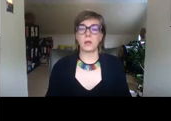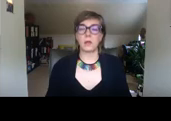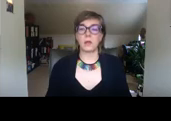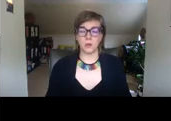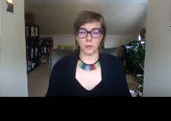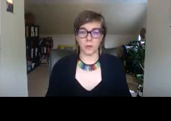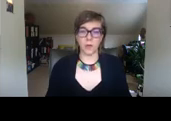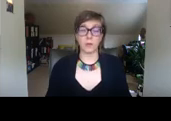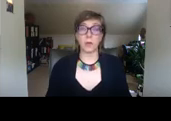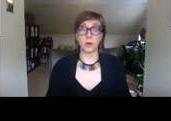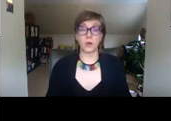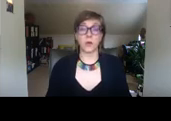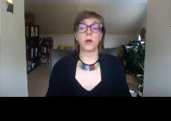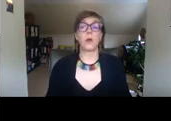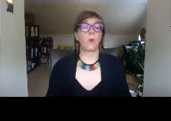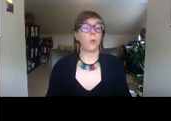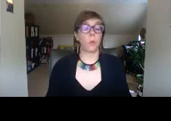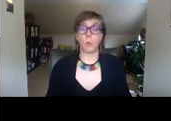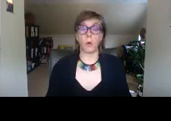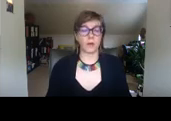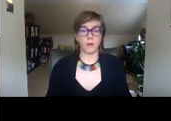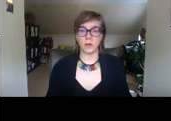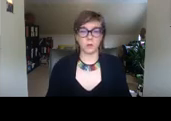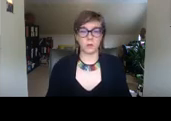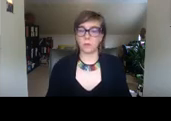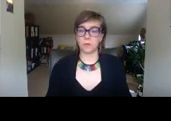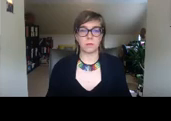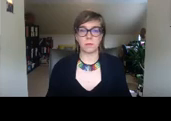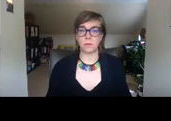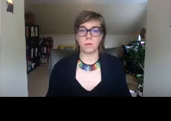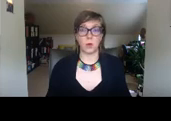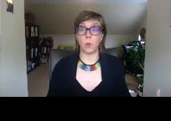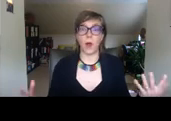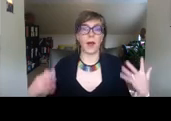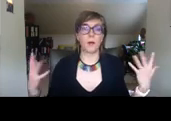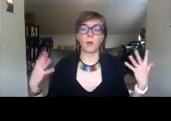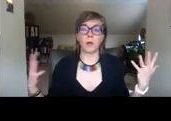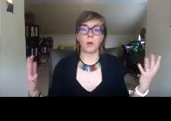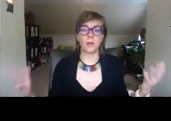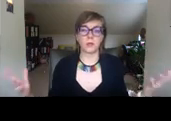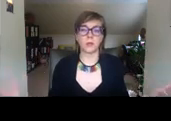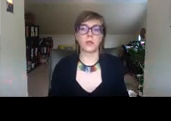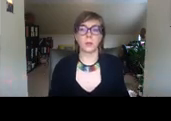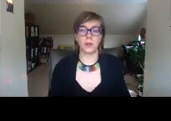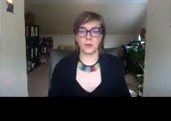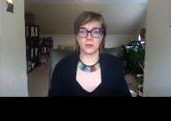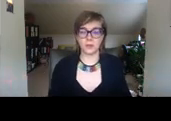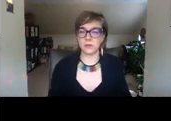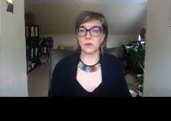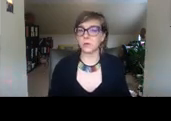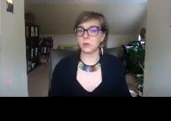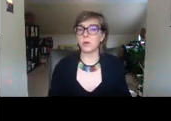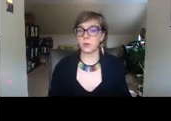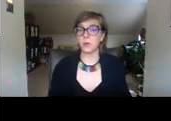really scrambling and really wondering, what can we do? You know, how are we going to reach our